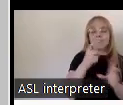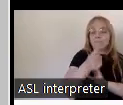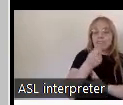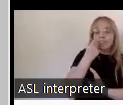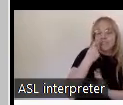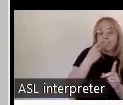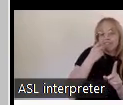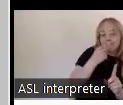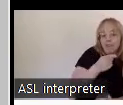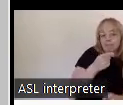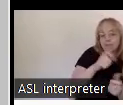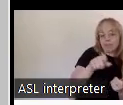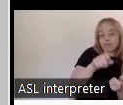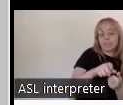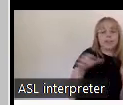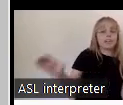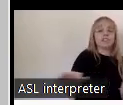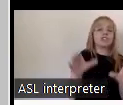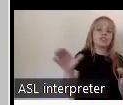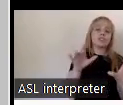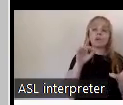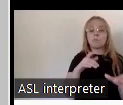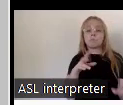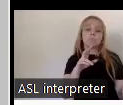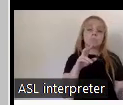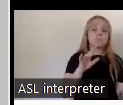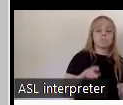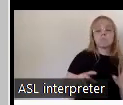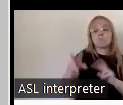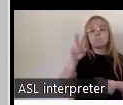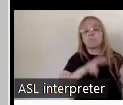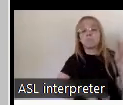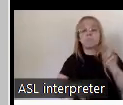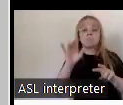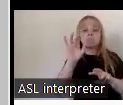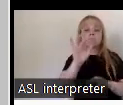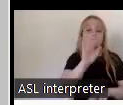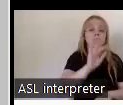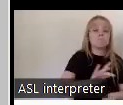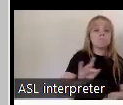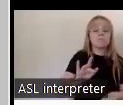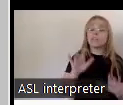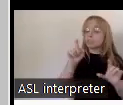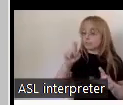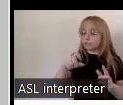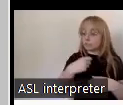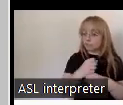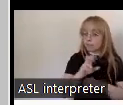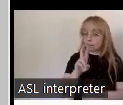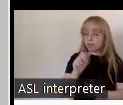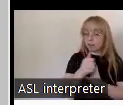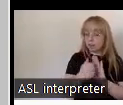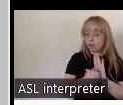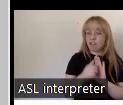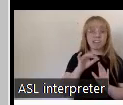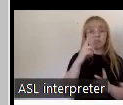I encourage, please go click around in here. You do need to create a Vault account to do that. If you have